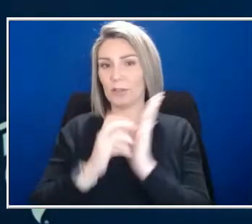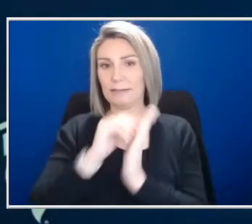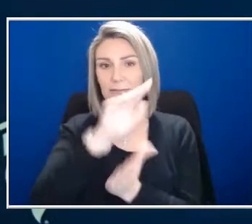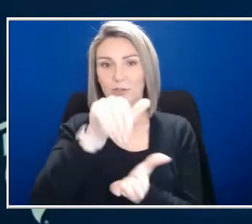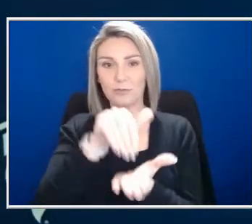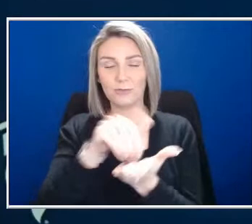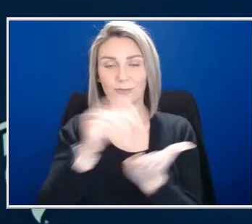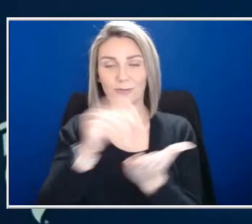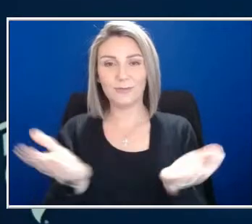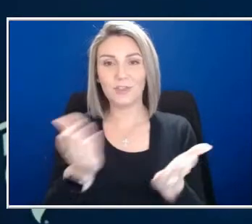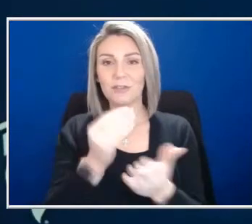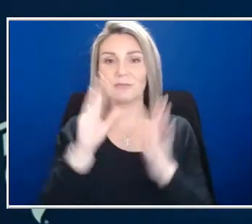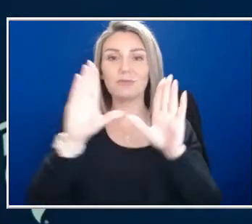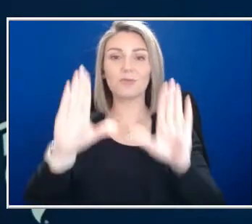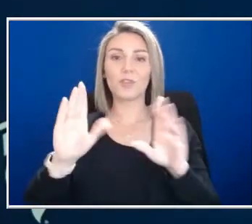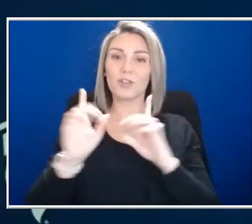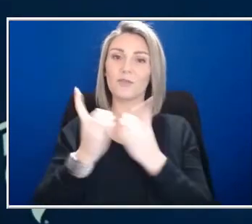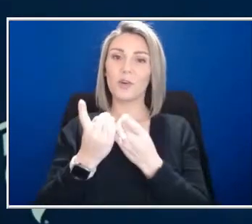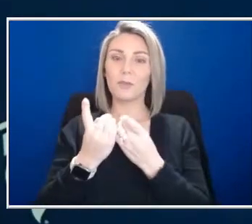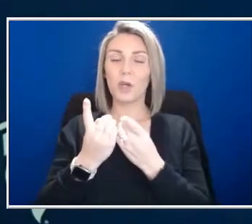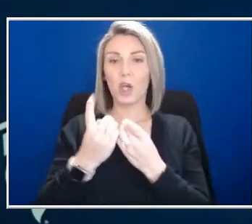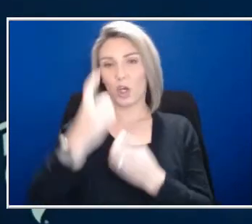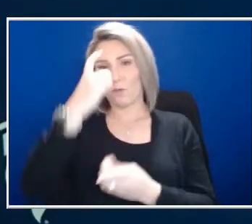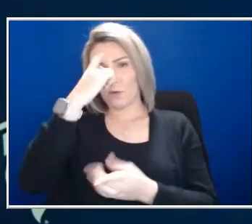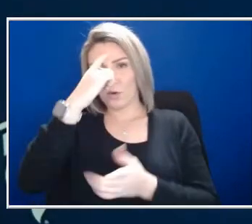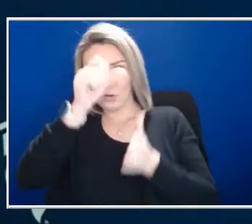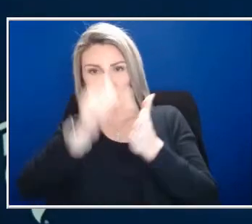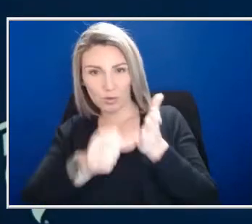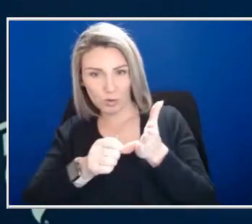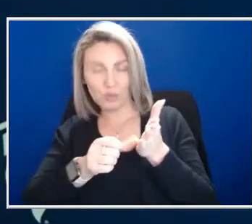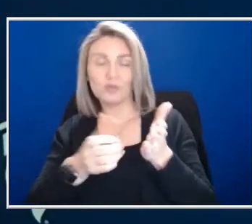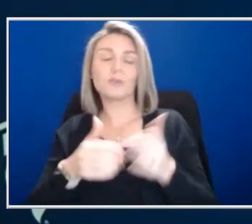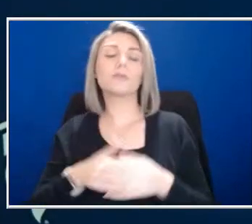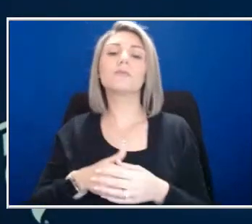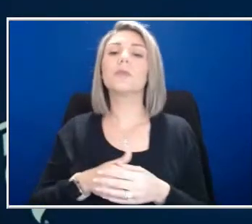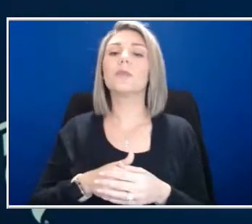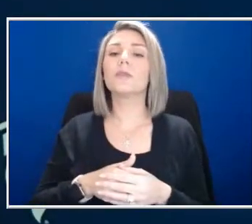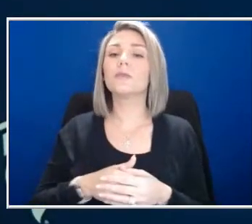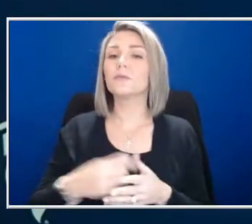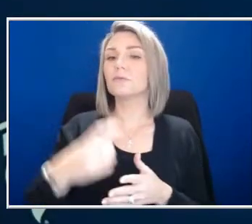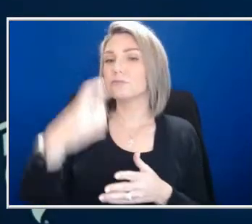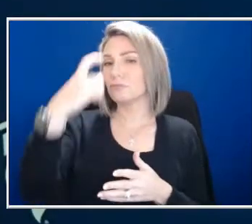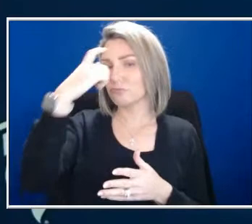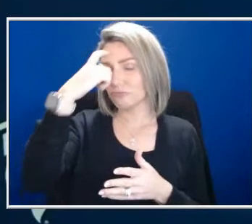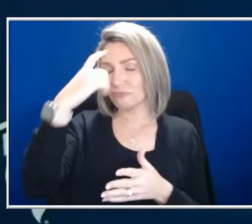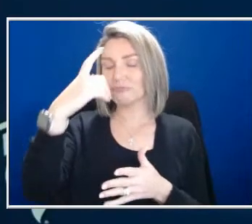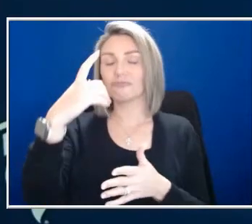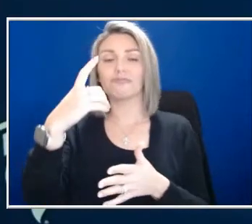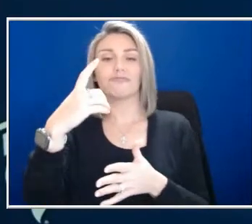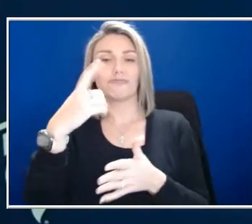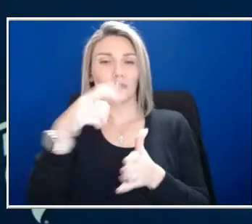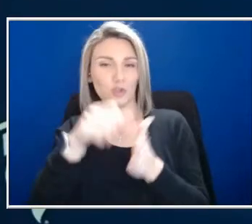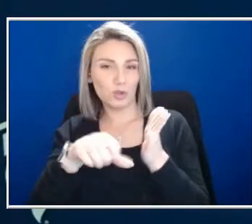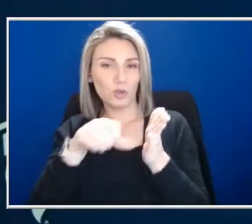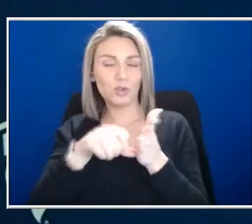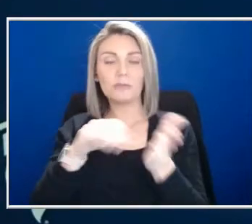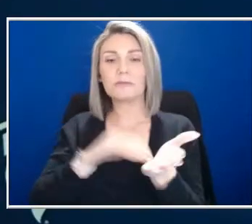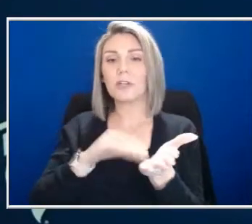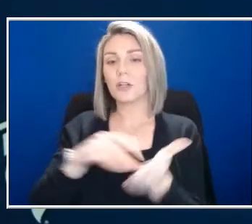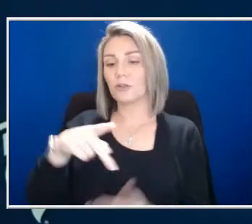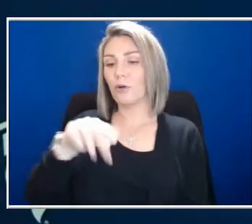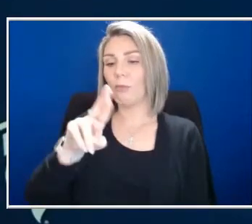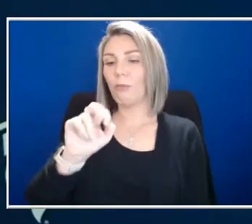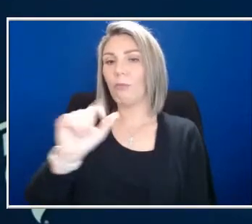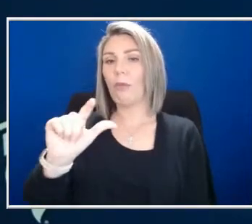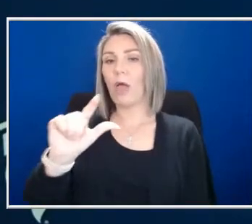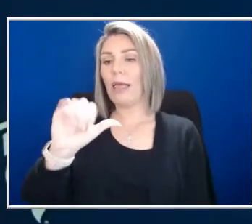wonderful department of neurosurgery. And so I had surgery with Dr. Paul Camerata on January 9th, and you